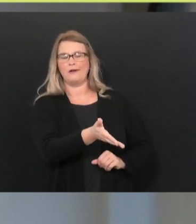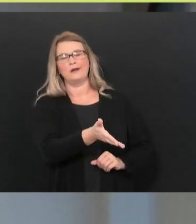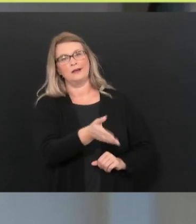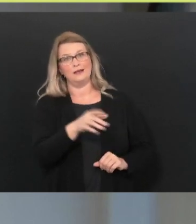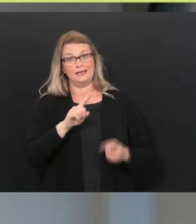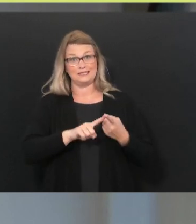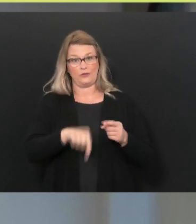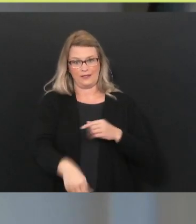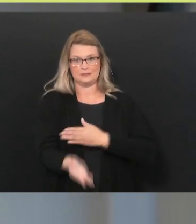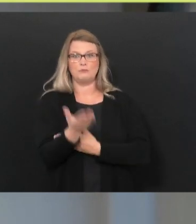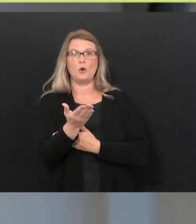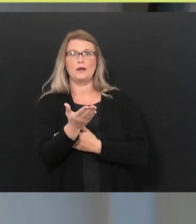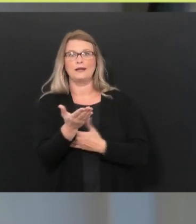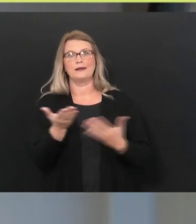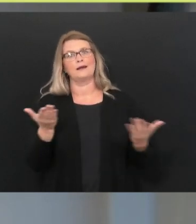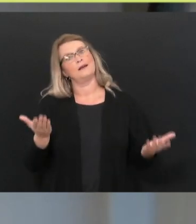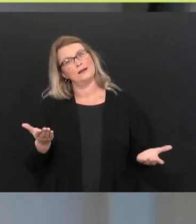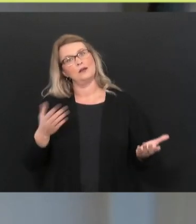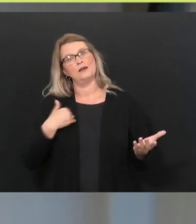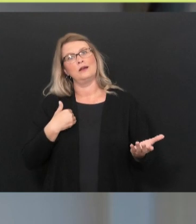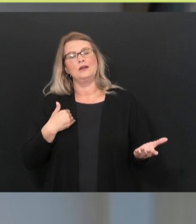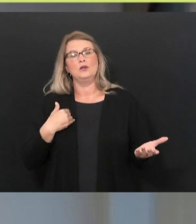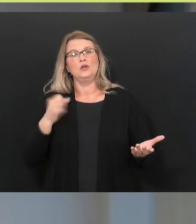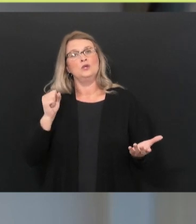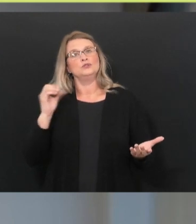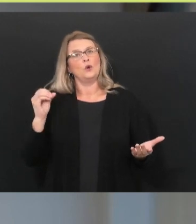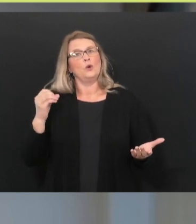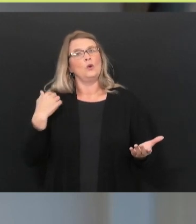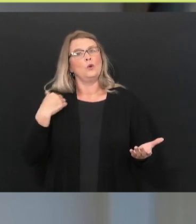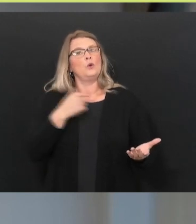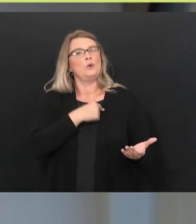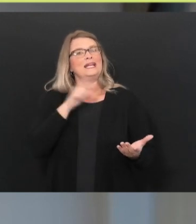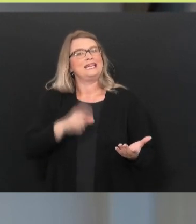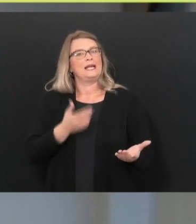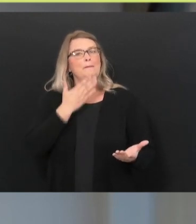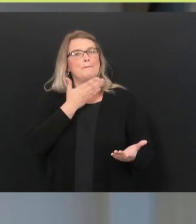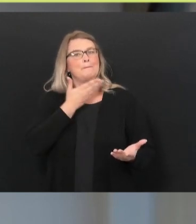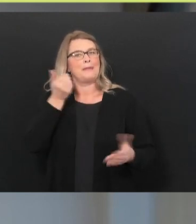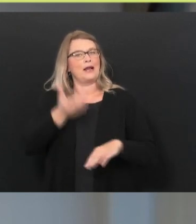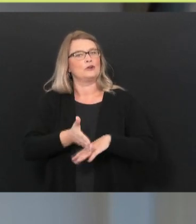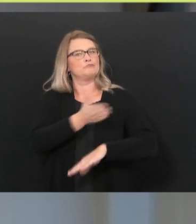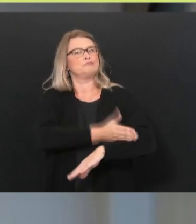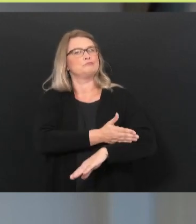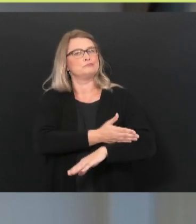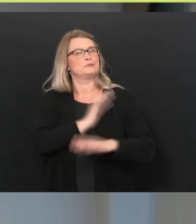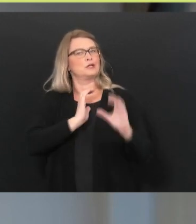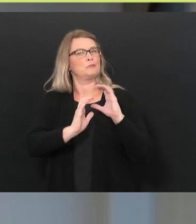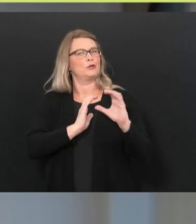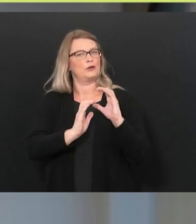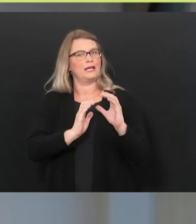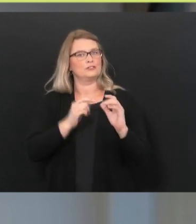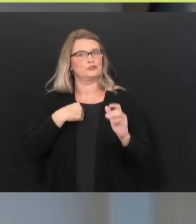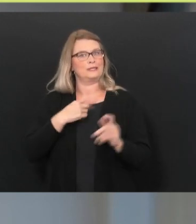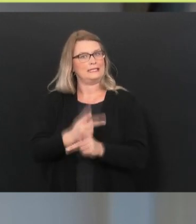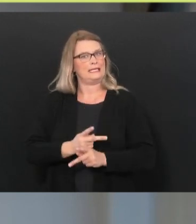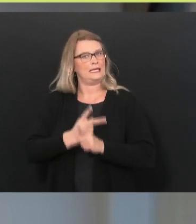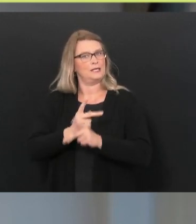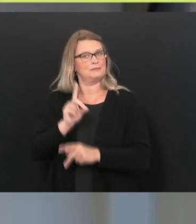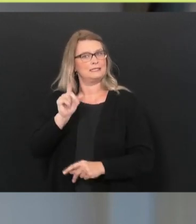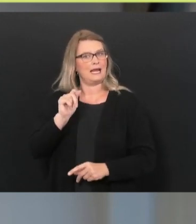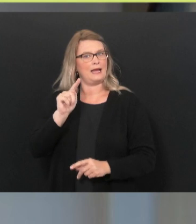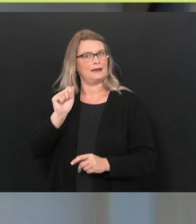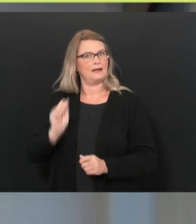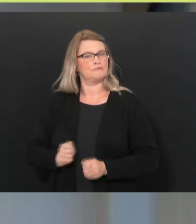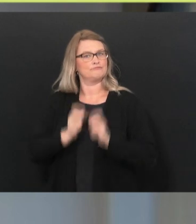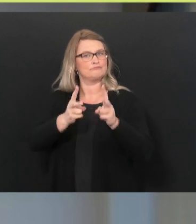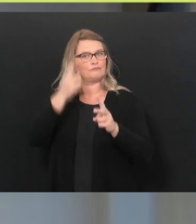this morning, and we had to do that. So we've got to have better communication. We've got to have better data, and we're willing to help folks